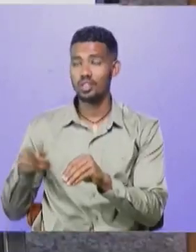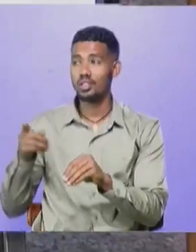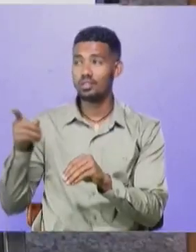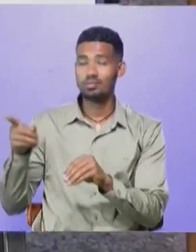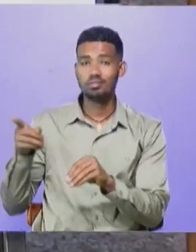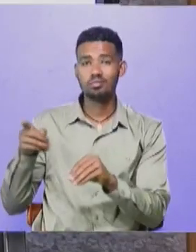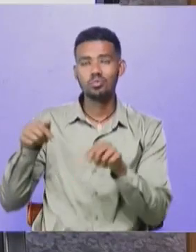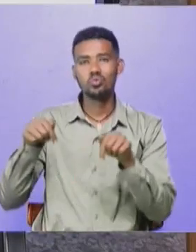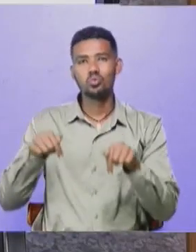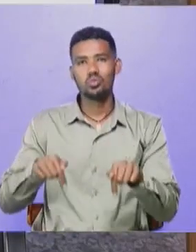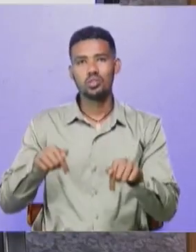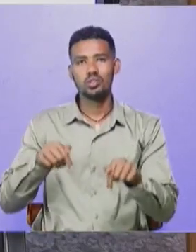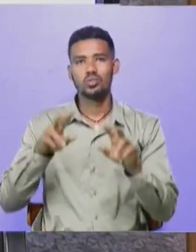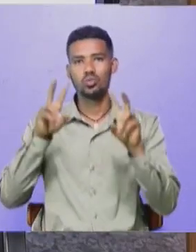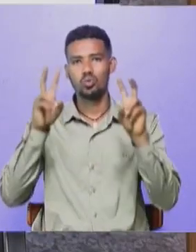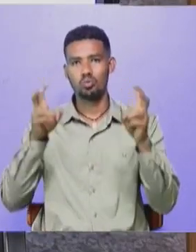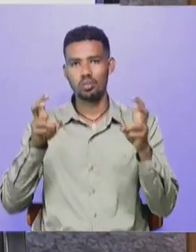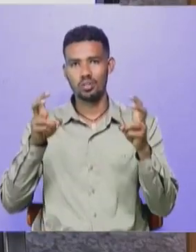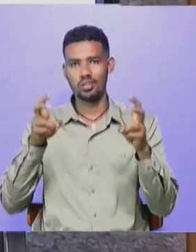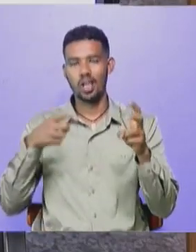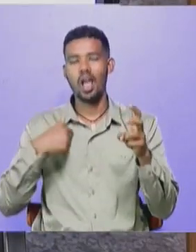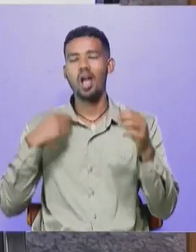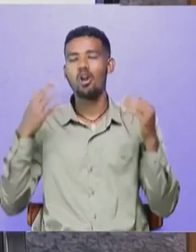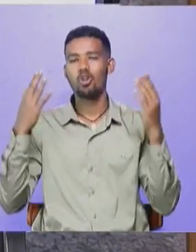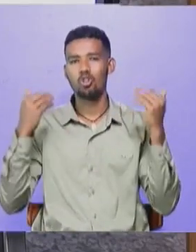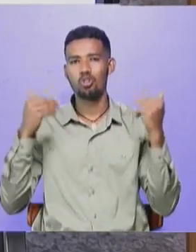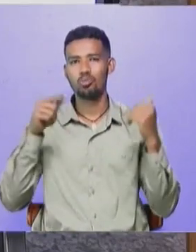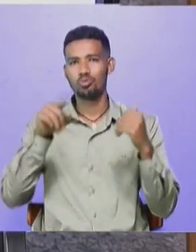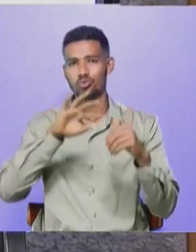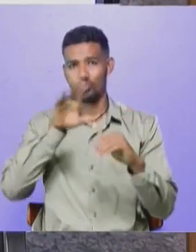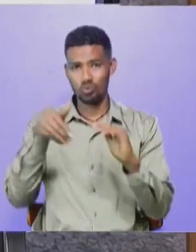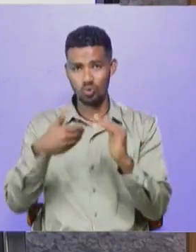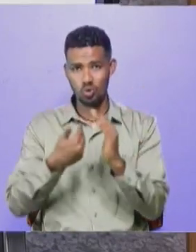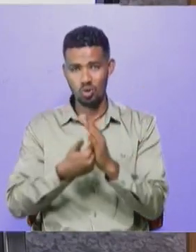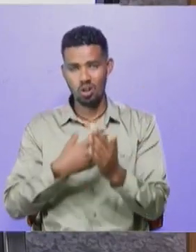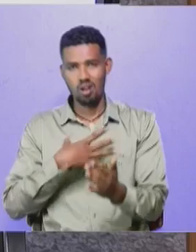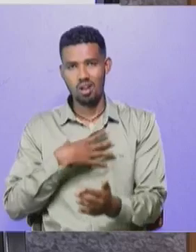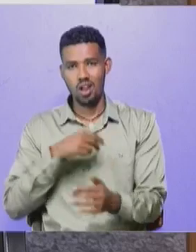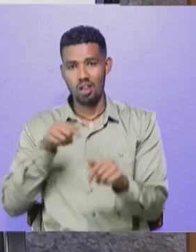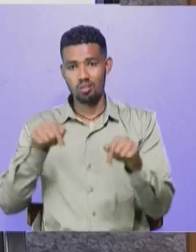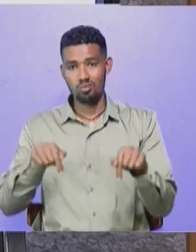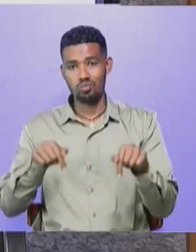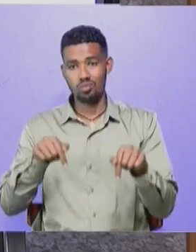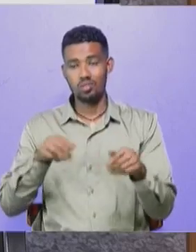is today's topic. I hope you all are like